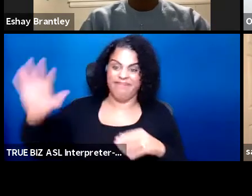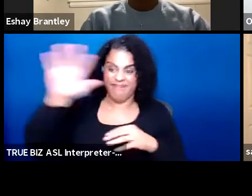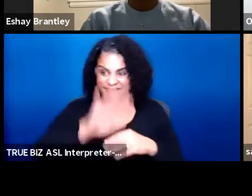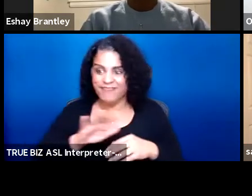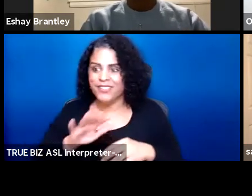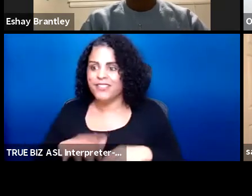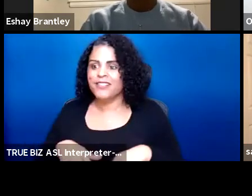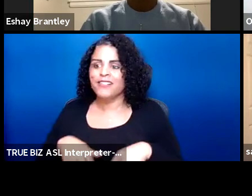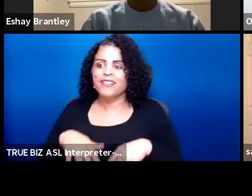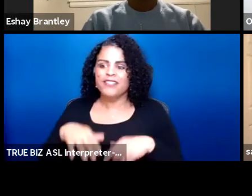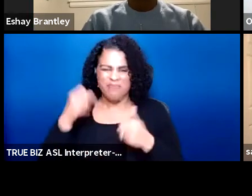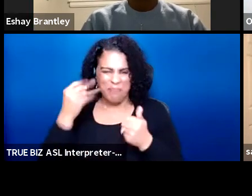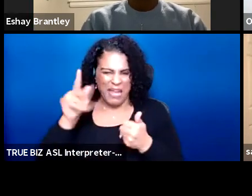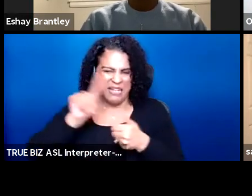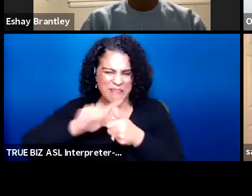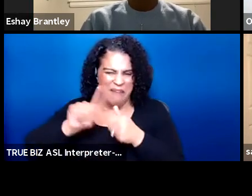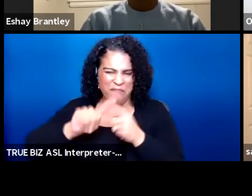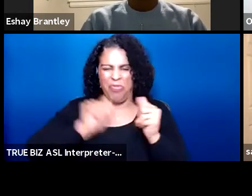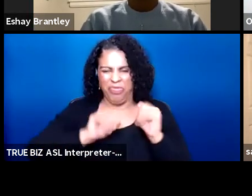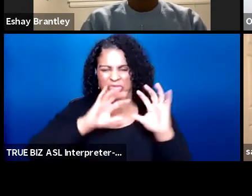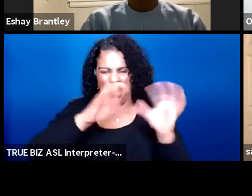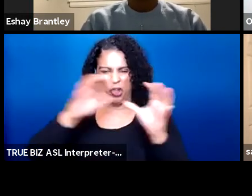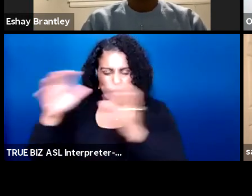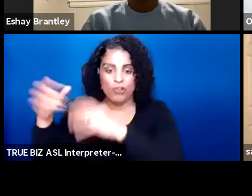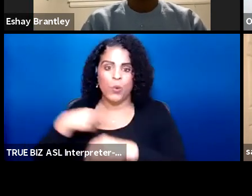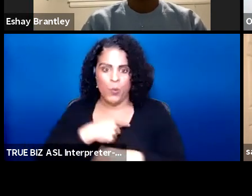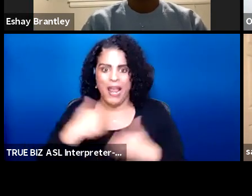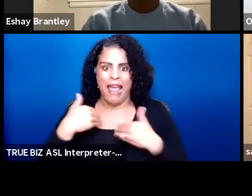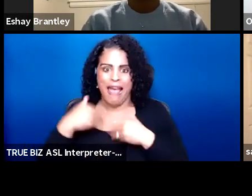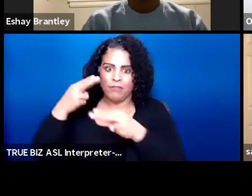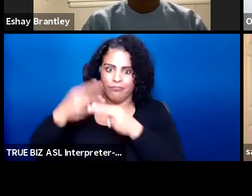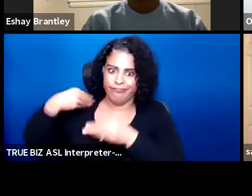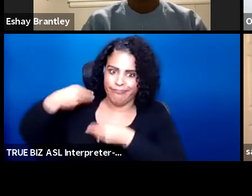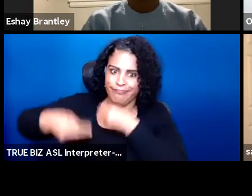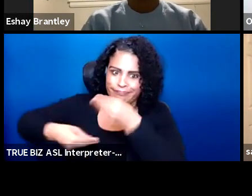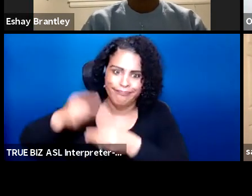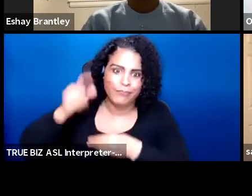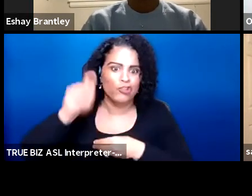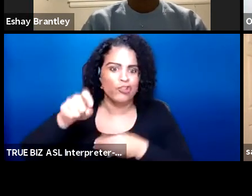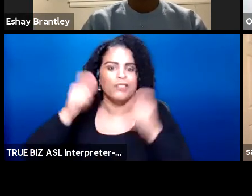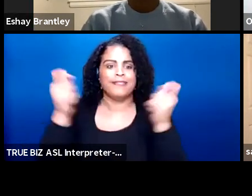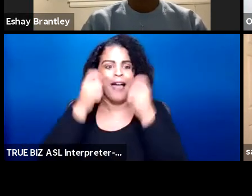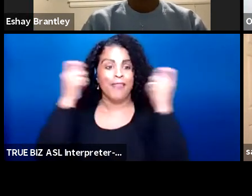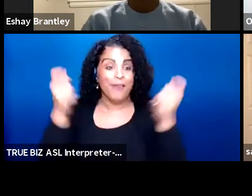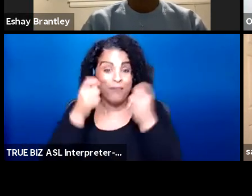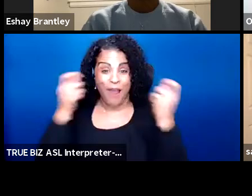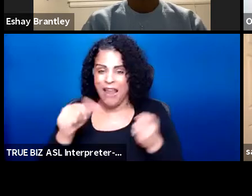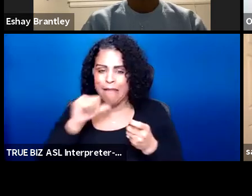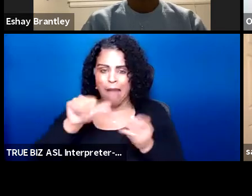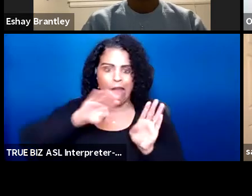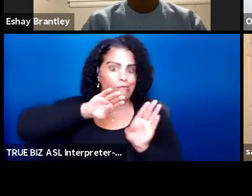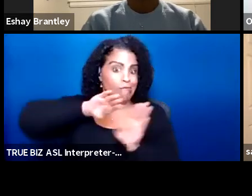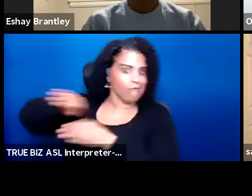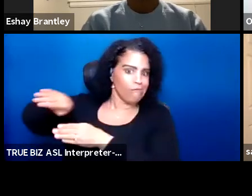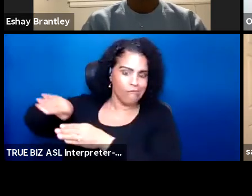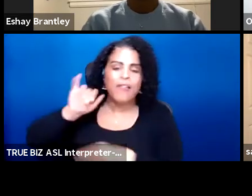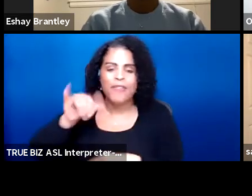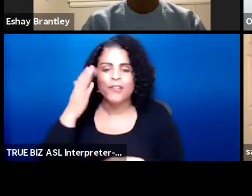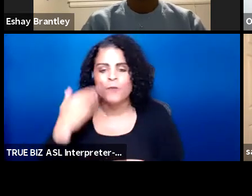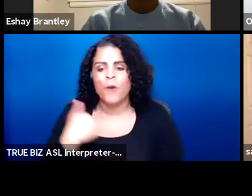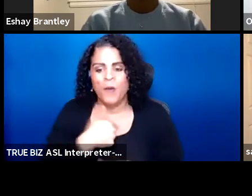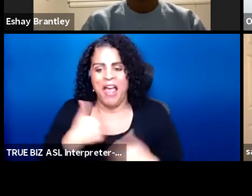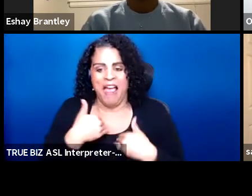like Penumbra Theater. We have a legacy in this country that should be celebrated and not pushed to the side. And that is why we